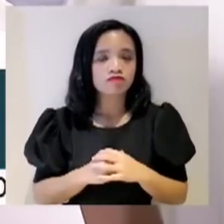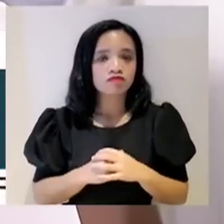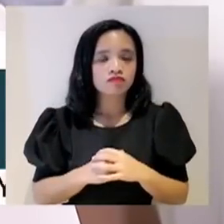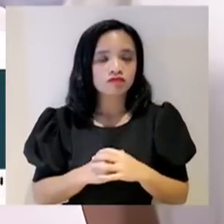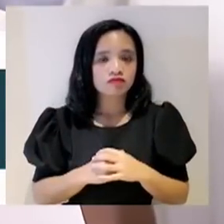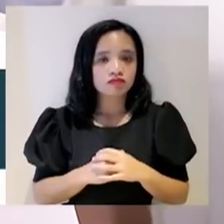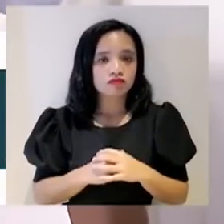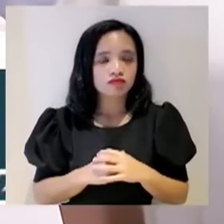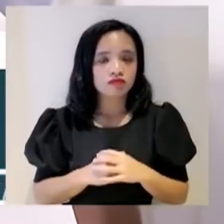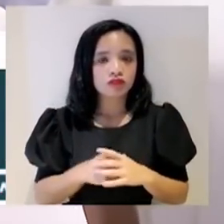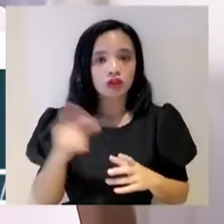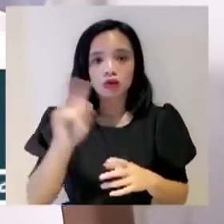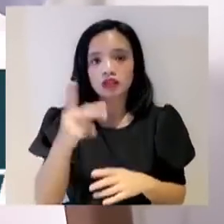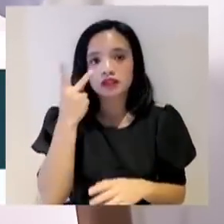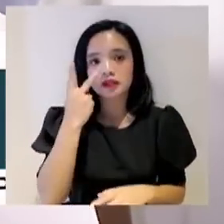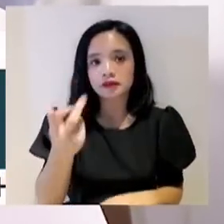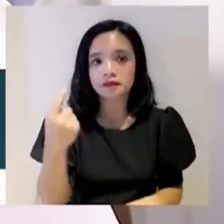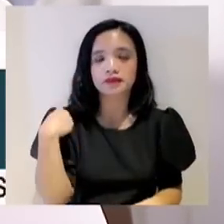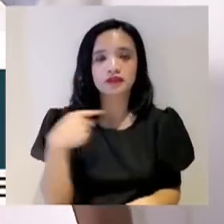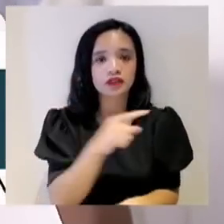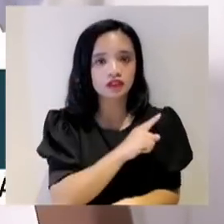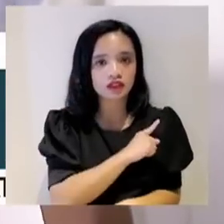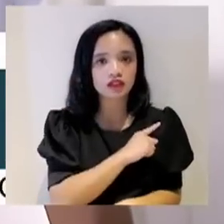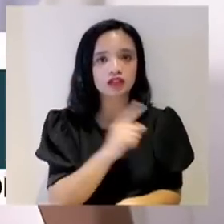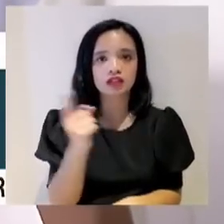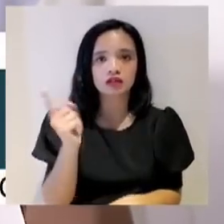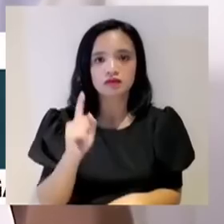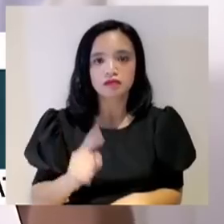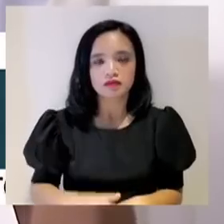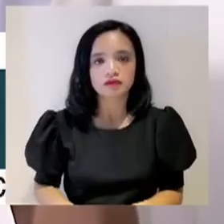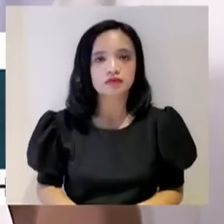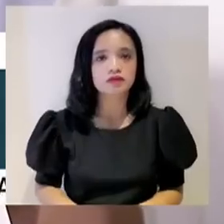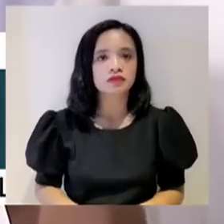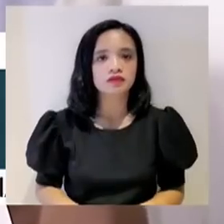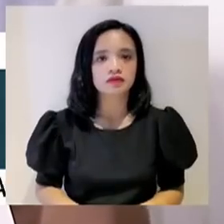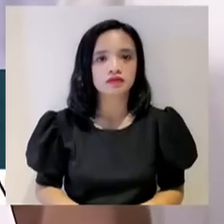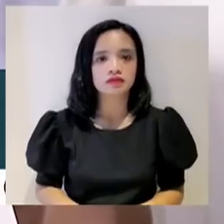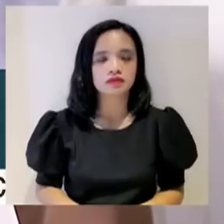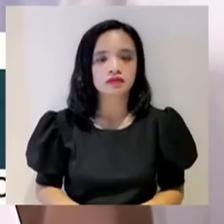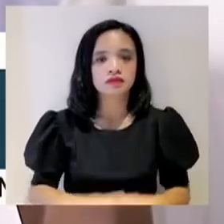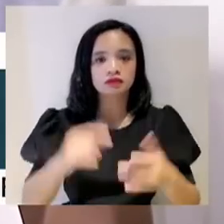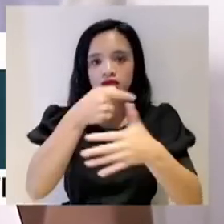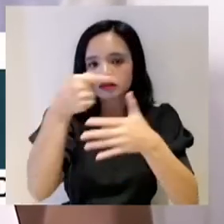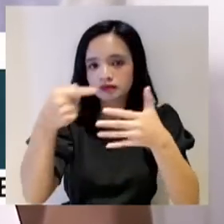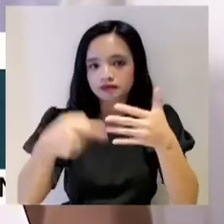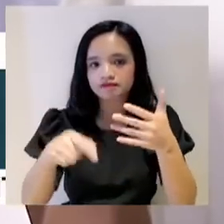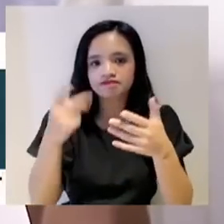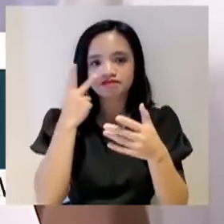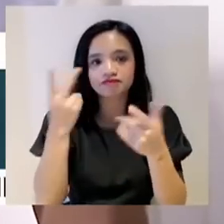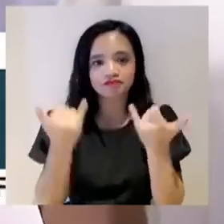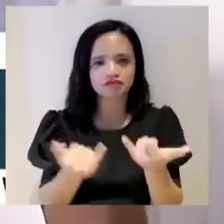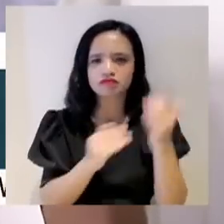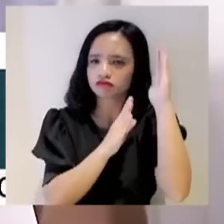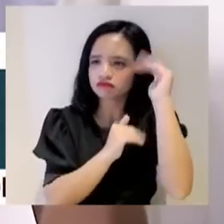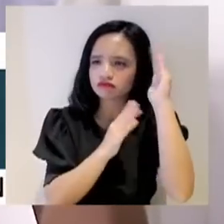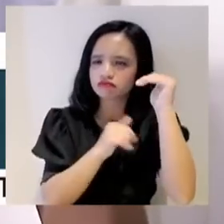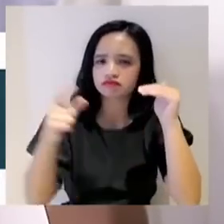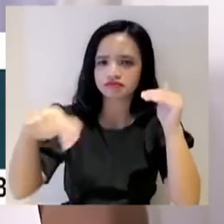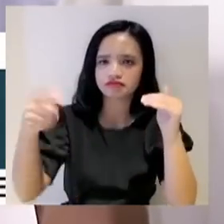mga nakikita natin, yung mga shadowing, yung mga kung ano-ano, all of these things that we are seeing now, I hope na napag-usapan